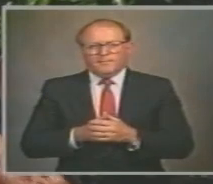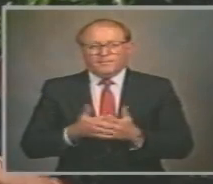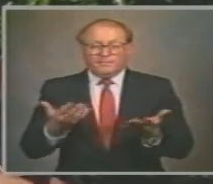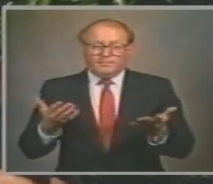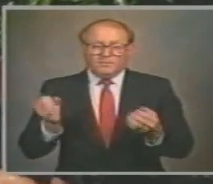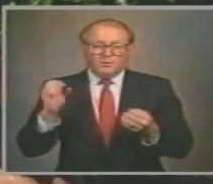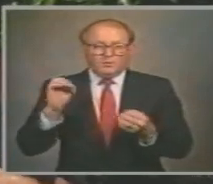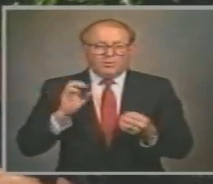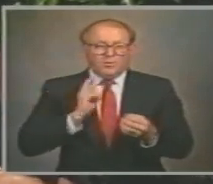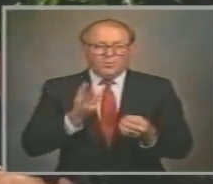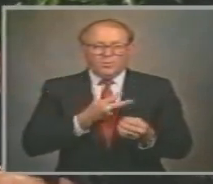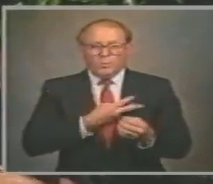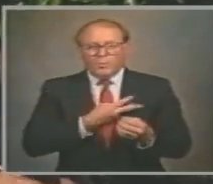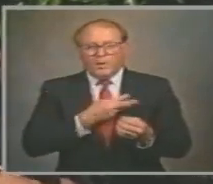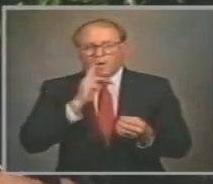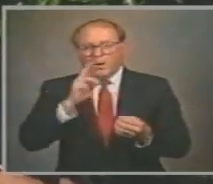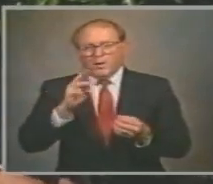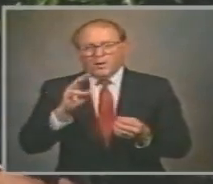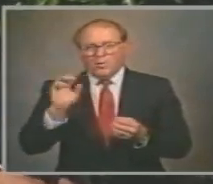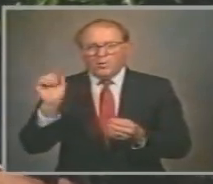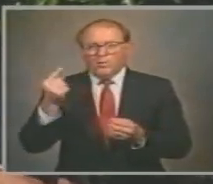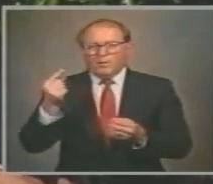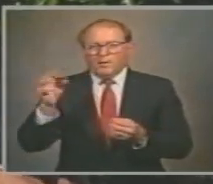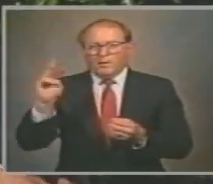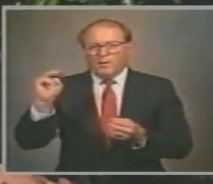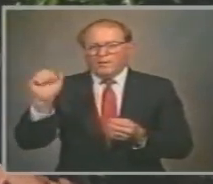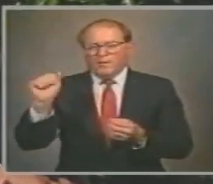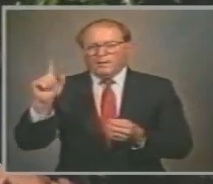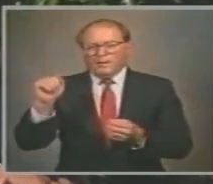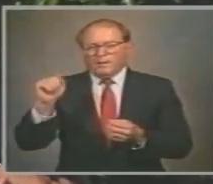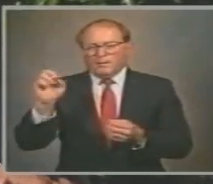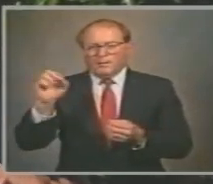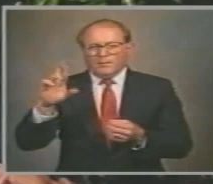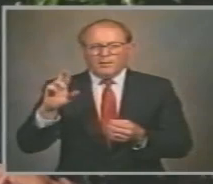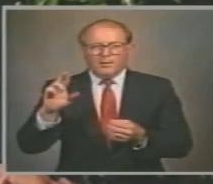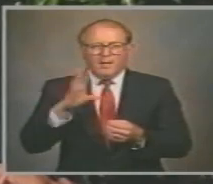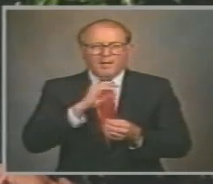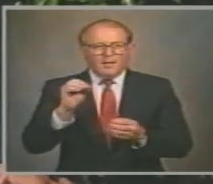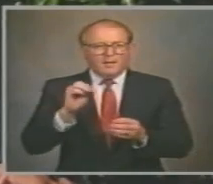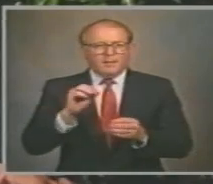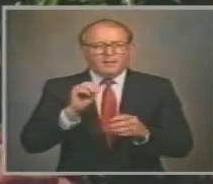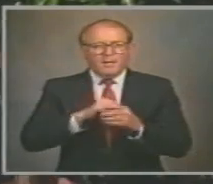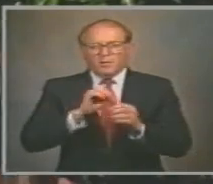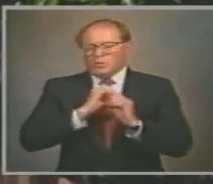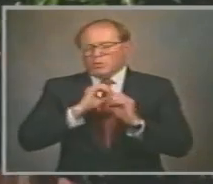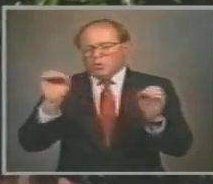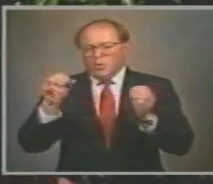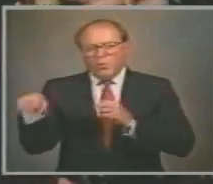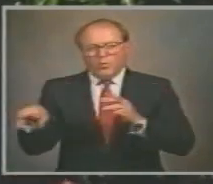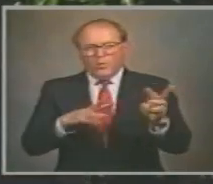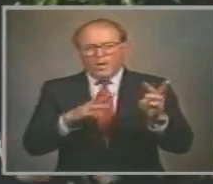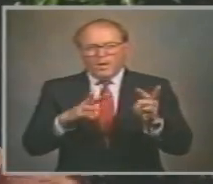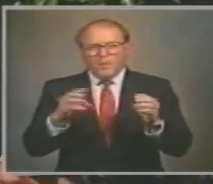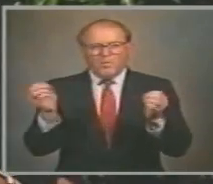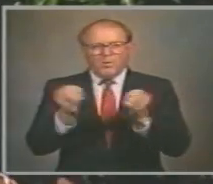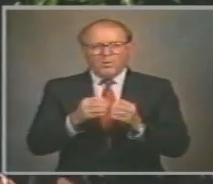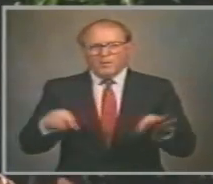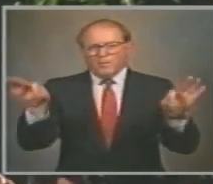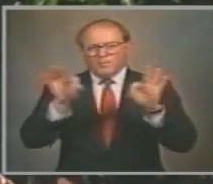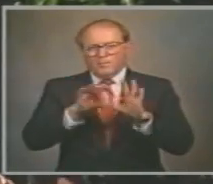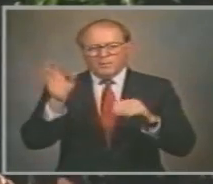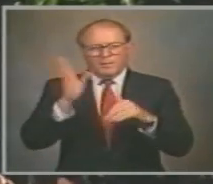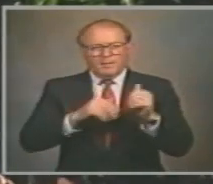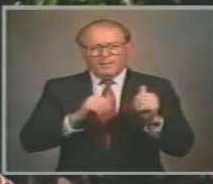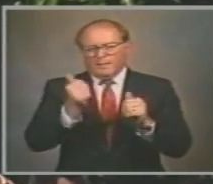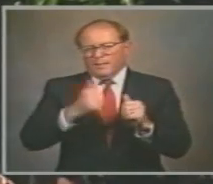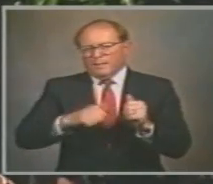Hence, we humans are all matter, and in no significant way superior to any animal life